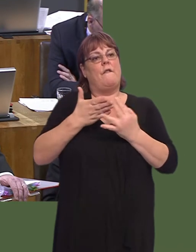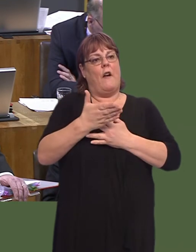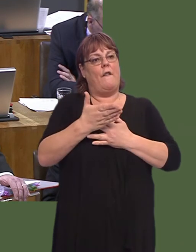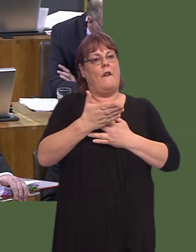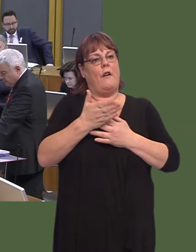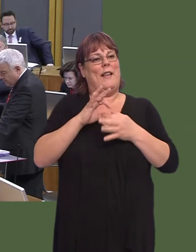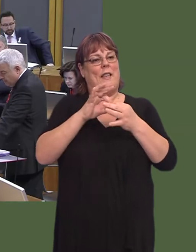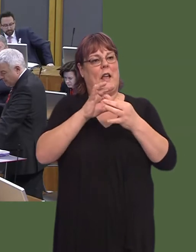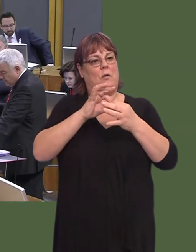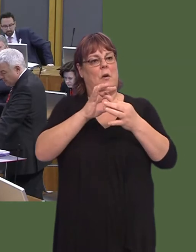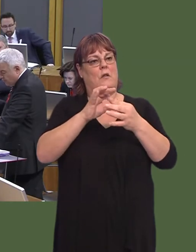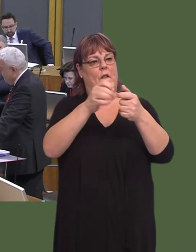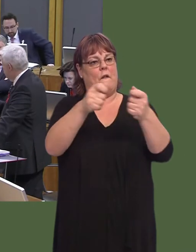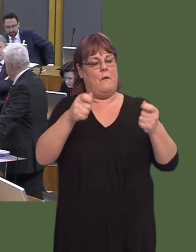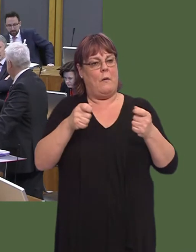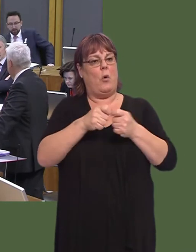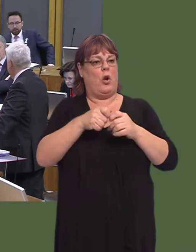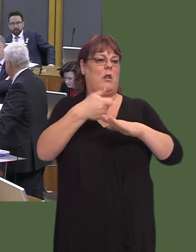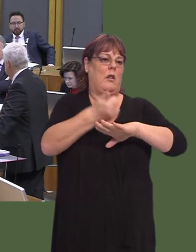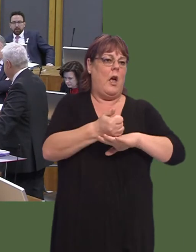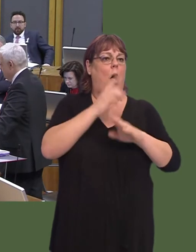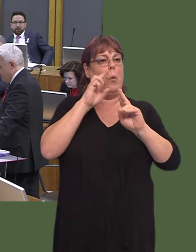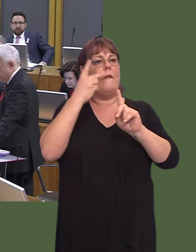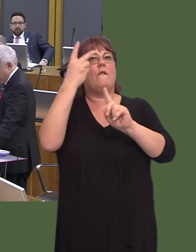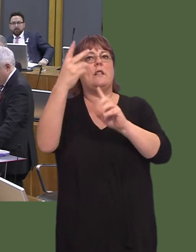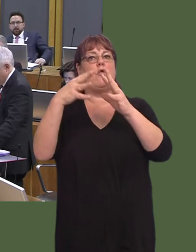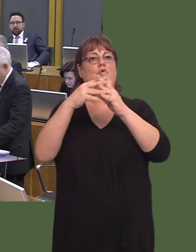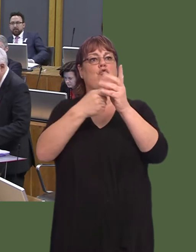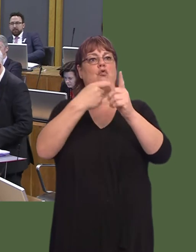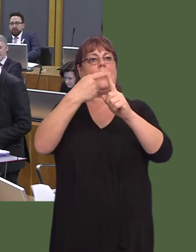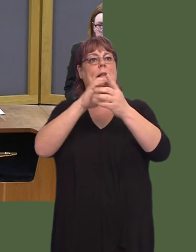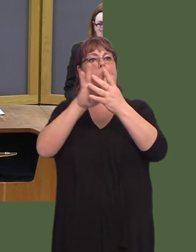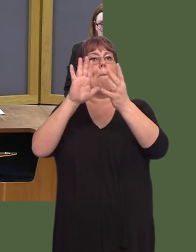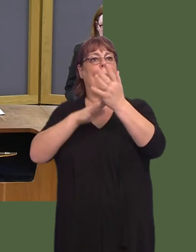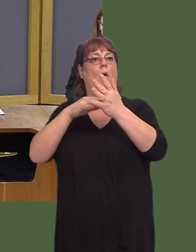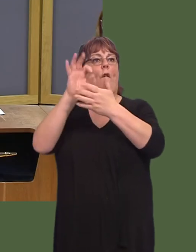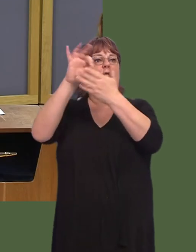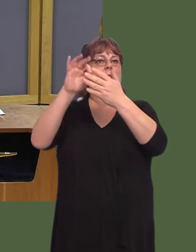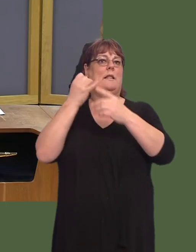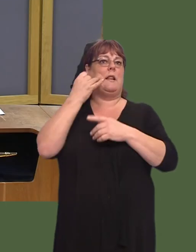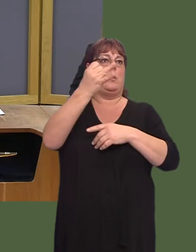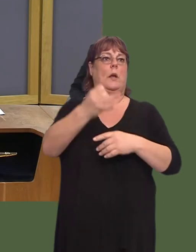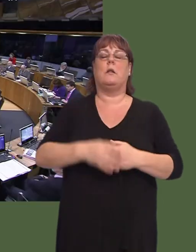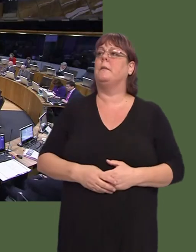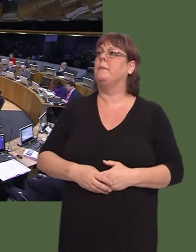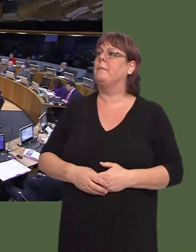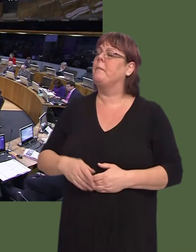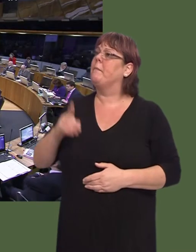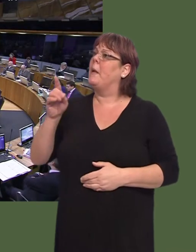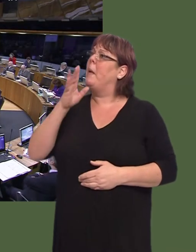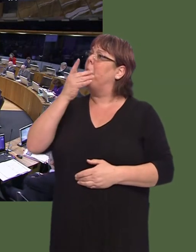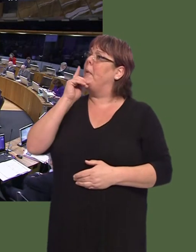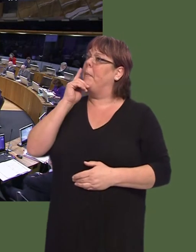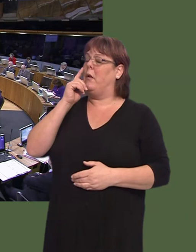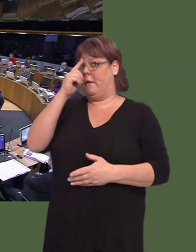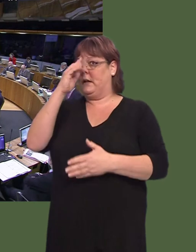Leader of the House and Chief Whip is due to visit Bowso's Wrexham office next week. Angela Burns. First Minister, victims of